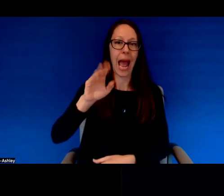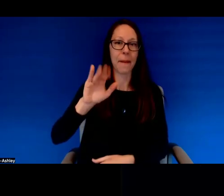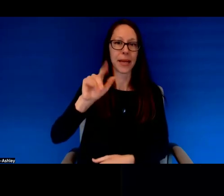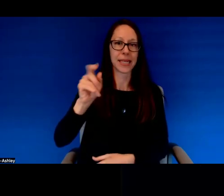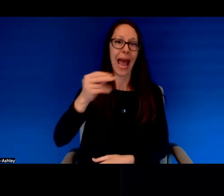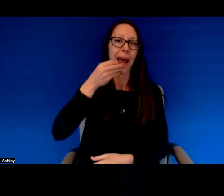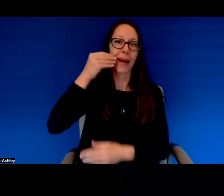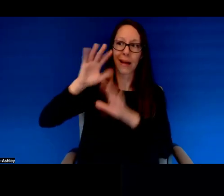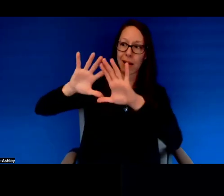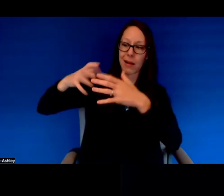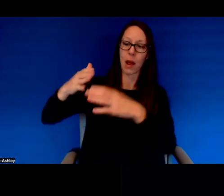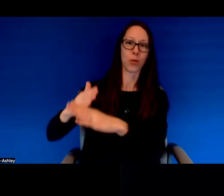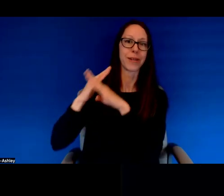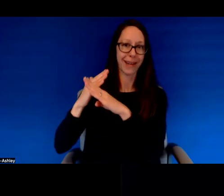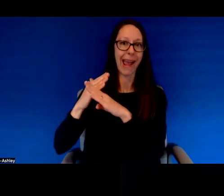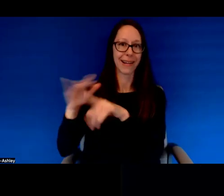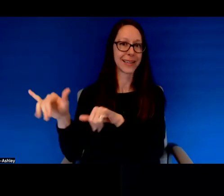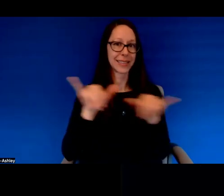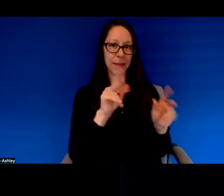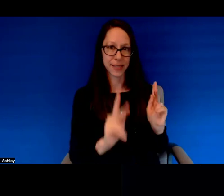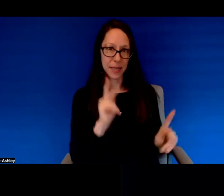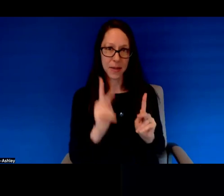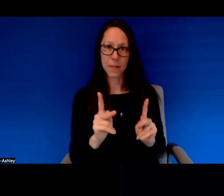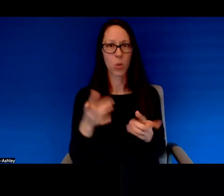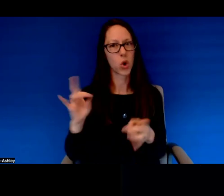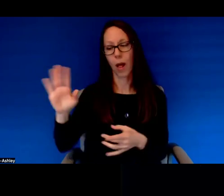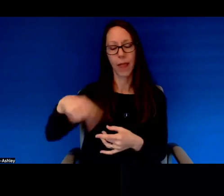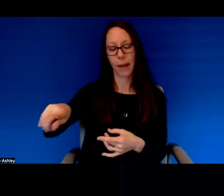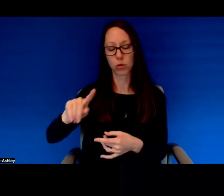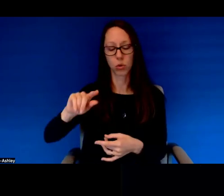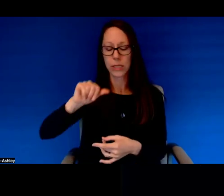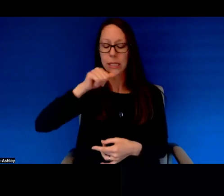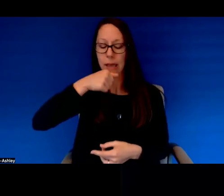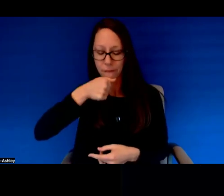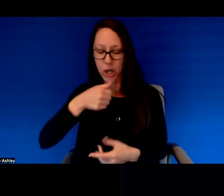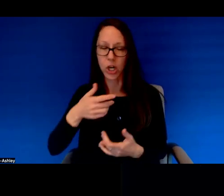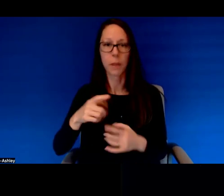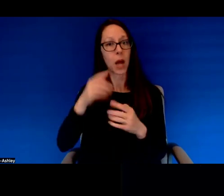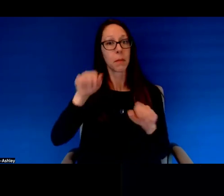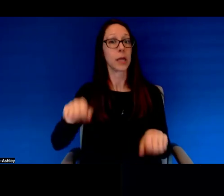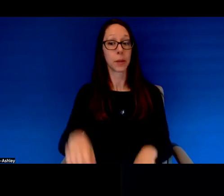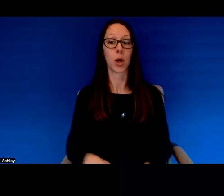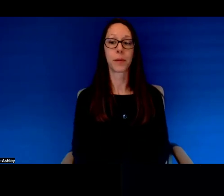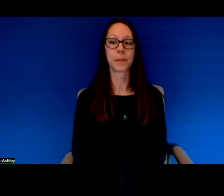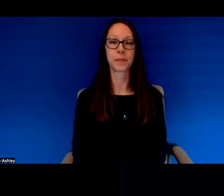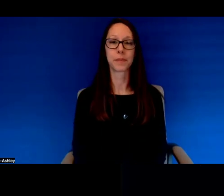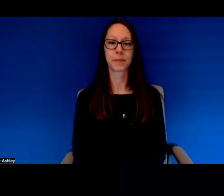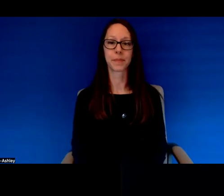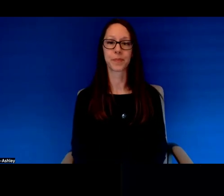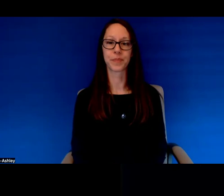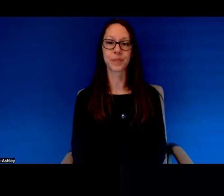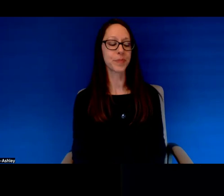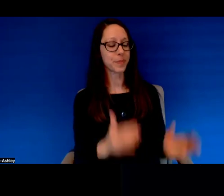everybody else. We don't want to make the worms suffer. But it's totally possible, and that's a great question. Great. Thank you. Here's